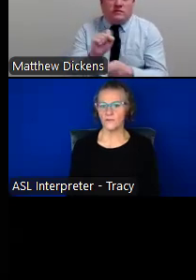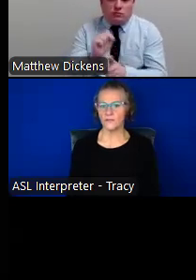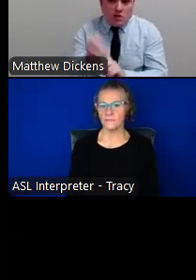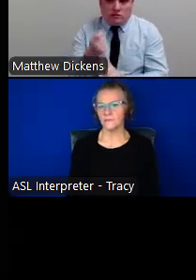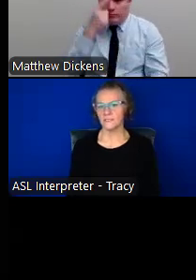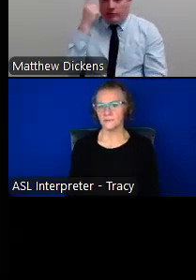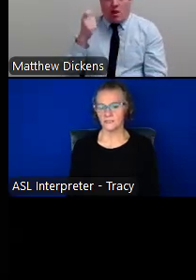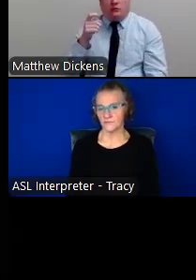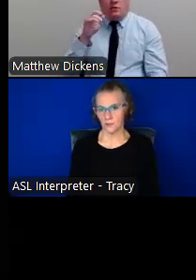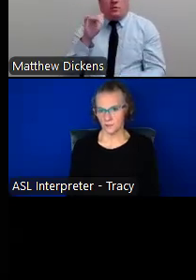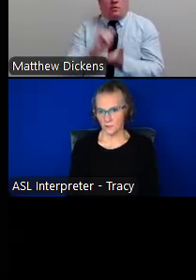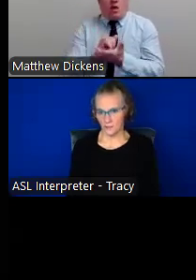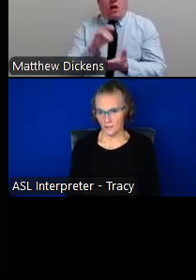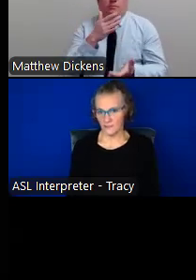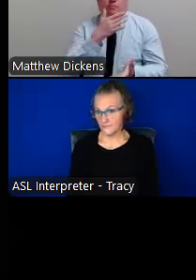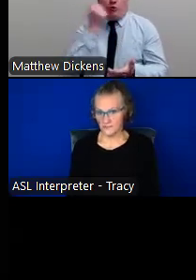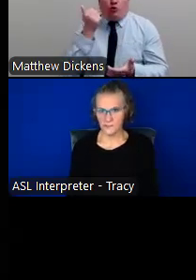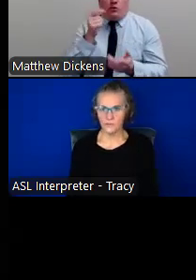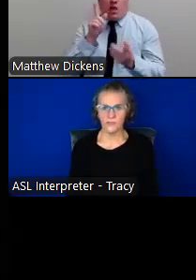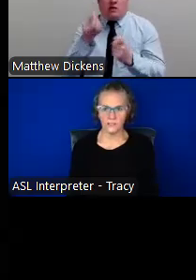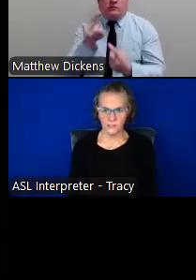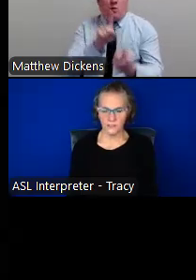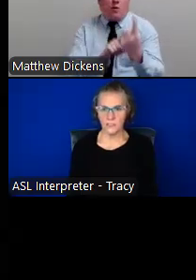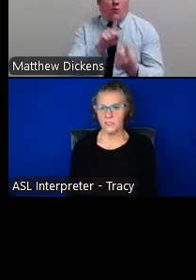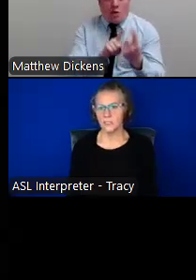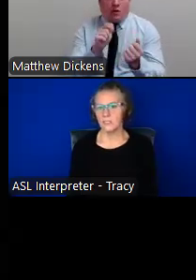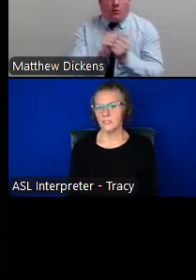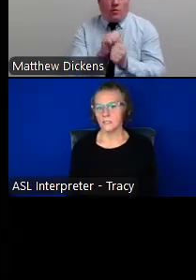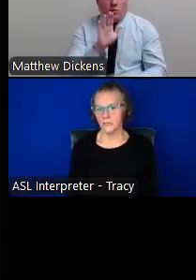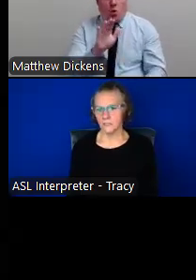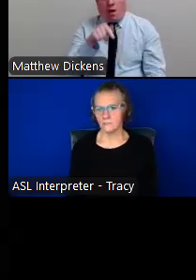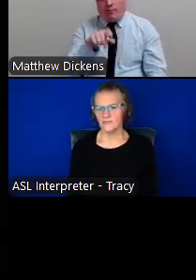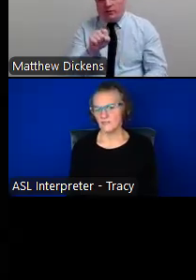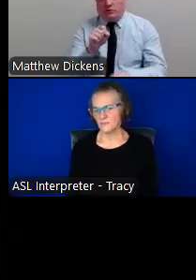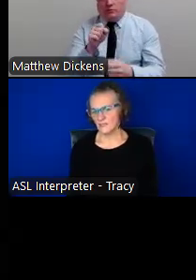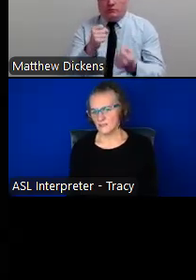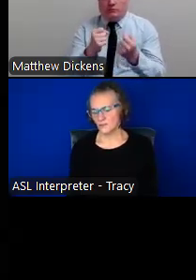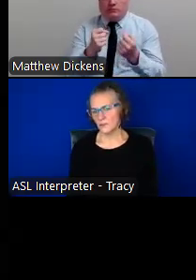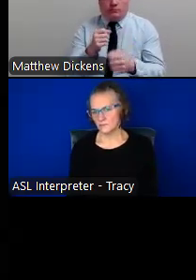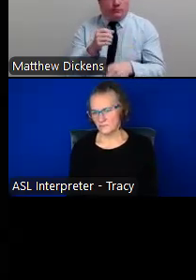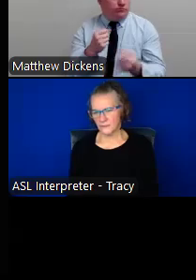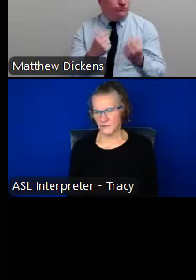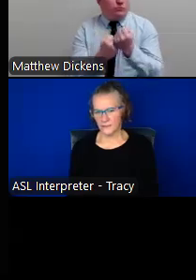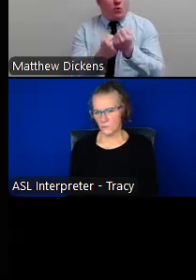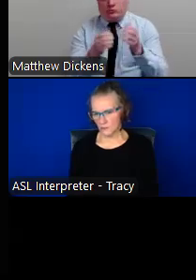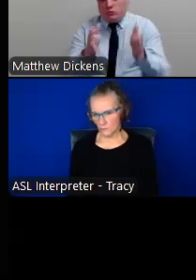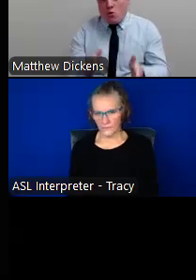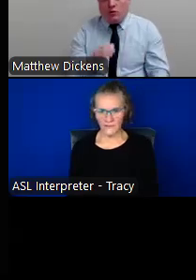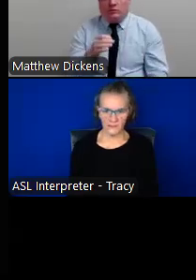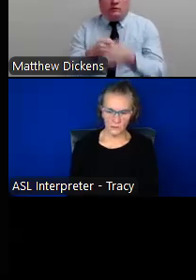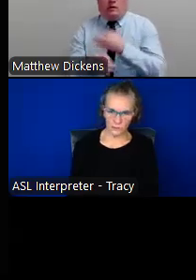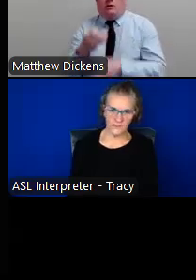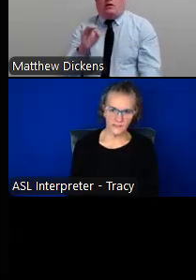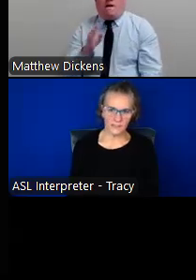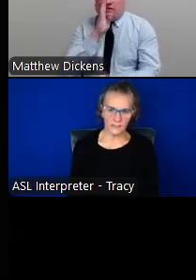than focus, maybe specific on a given situation. Some things are probably better asked one-on-one